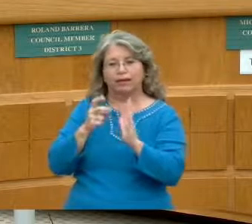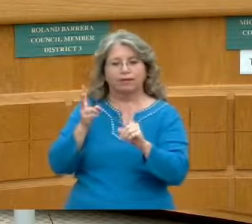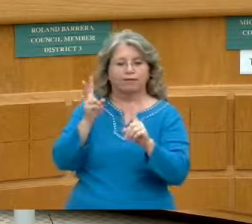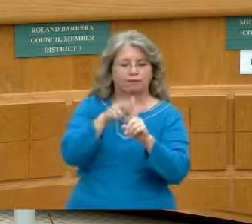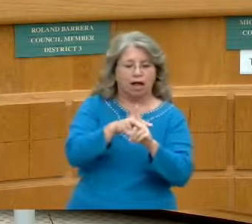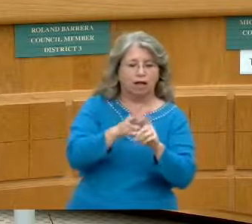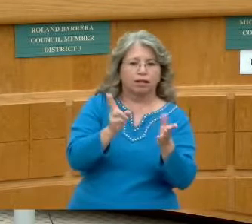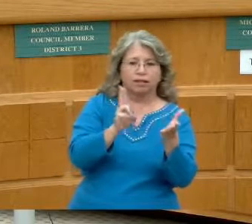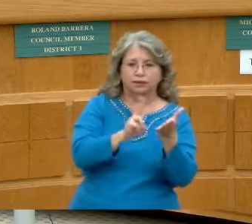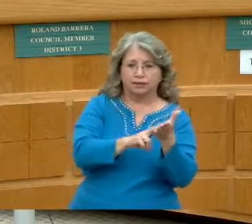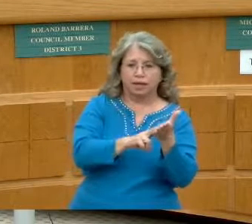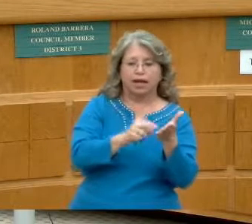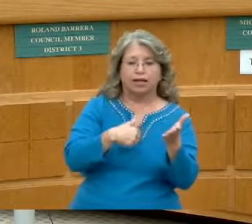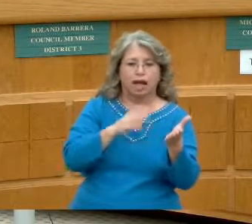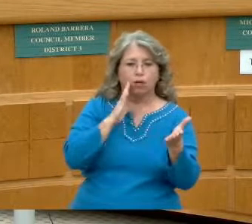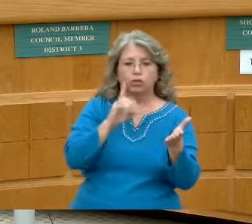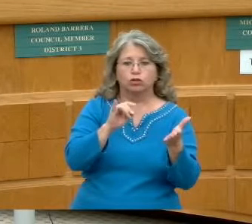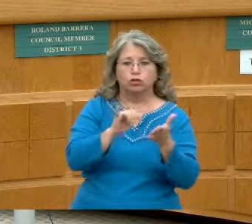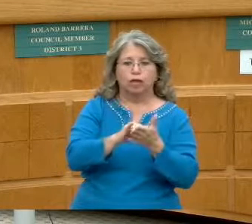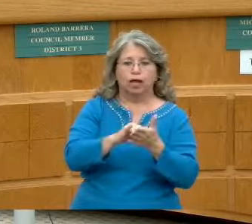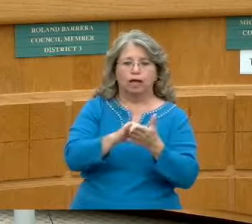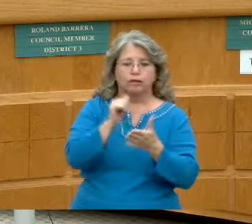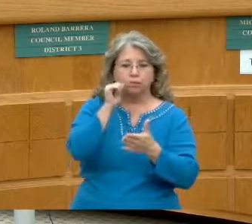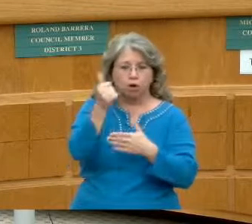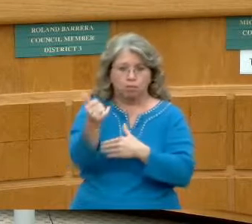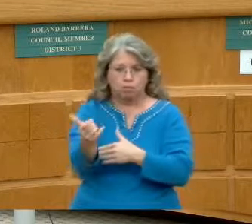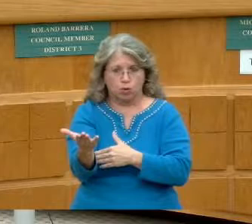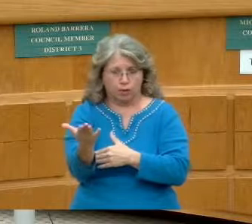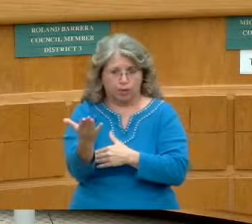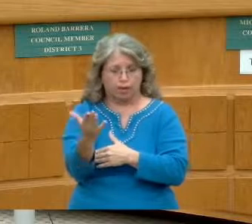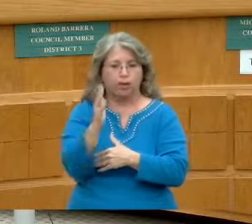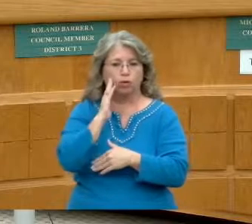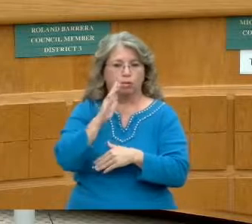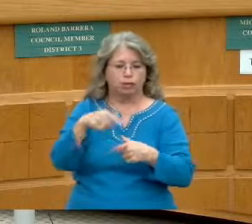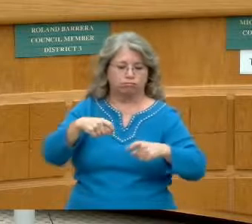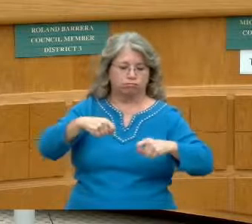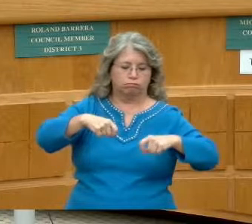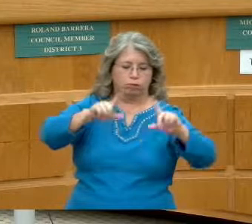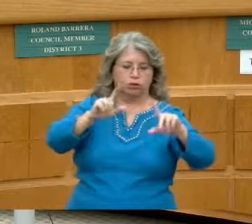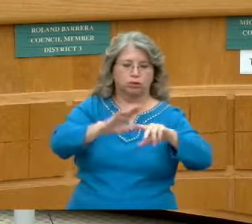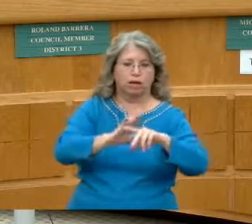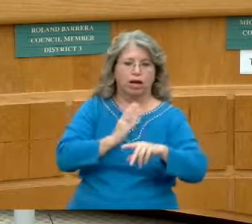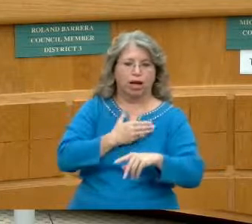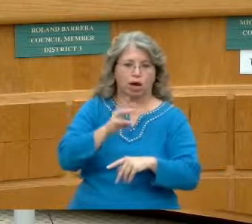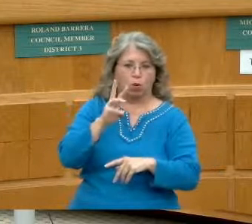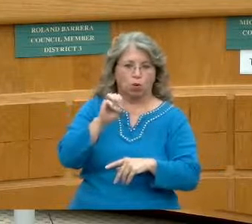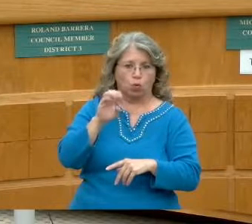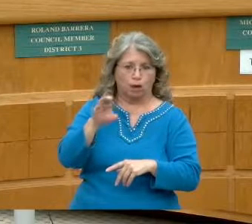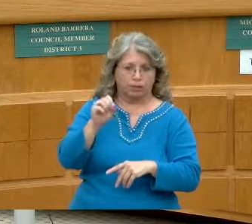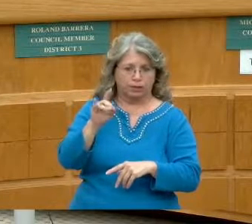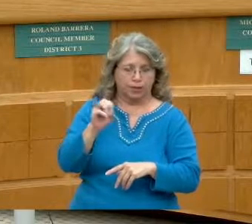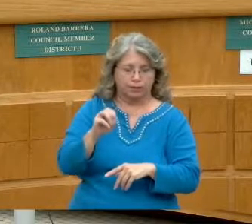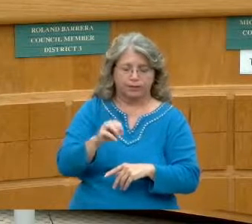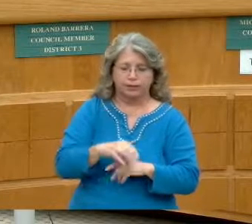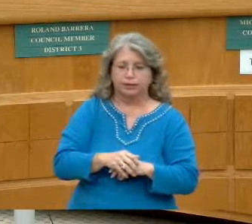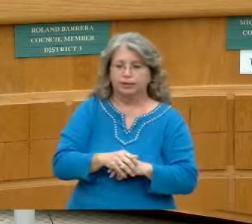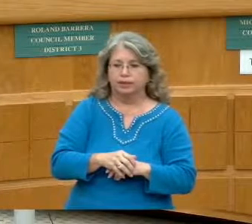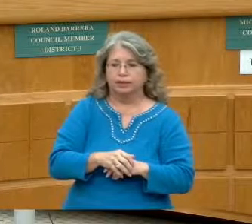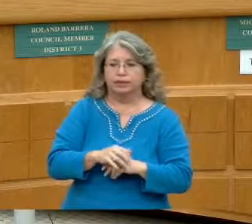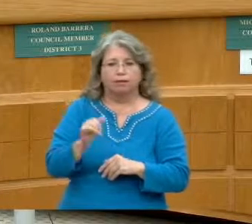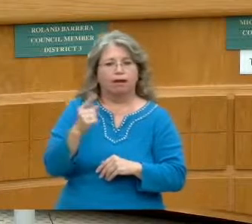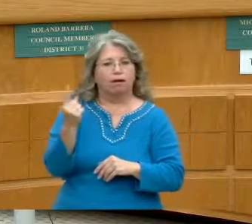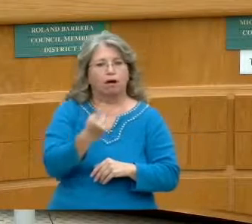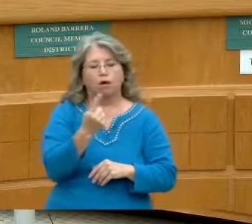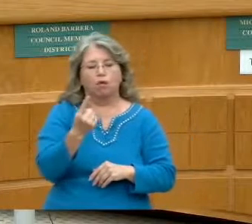clerk. I'll do so first thing in the morning, and they'll be on our website. Once again, as we have done so many times in the past,